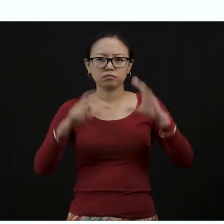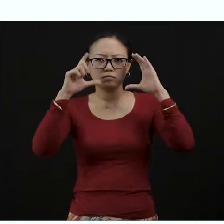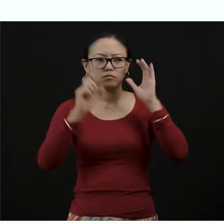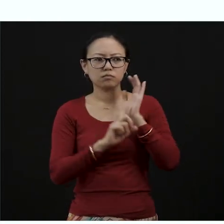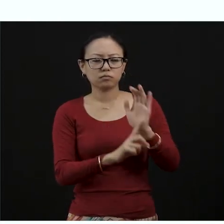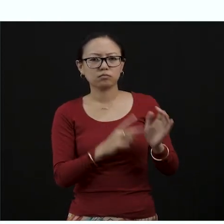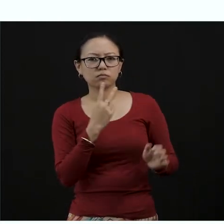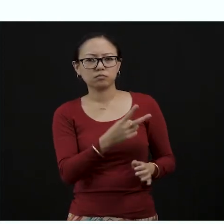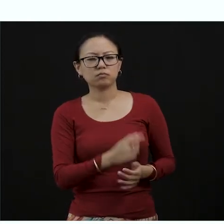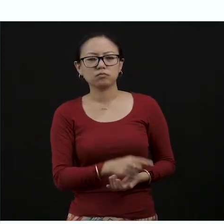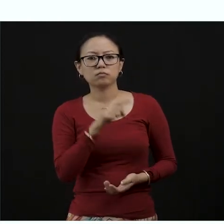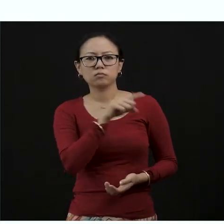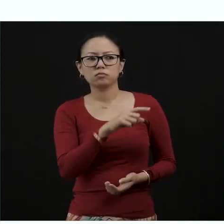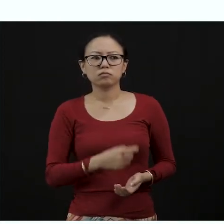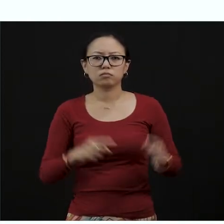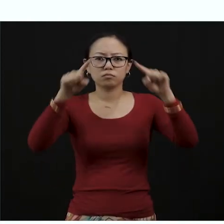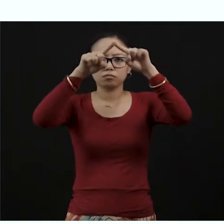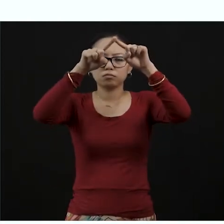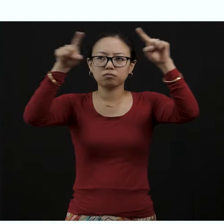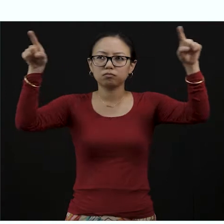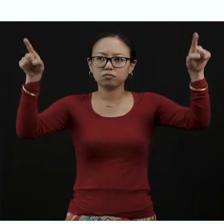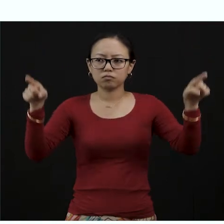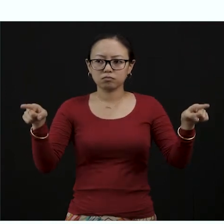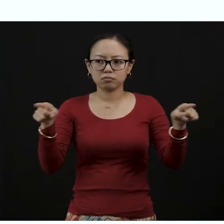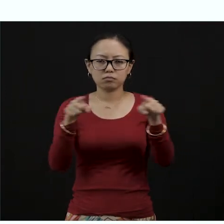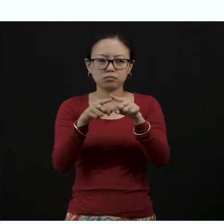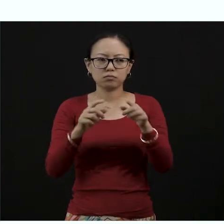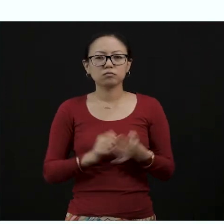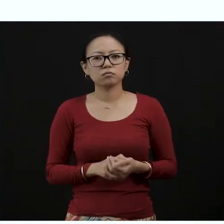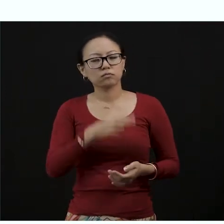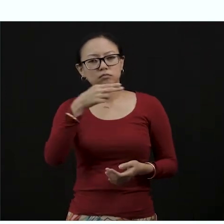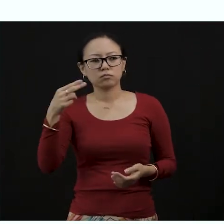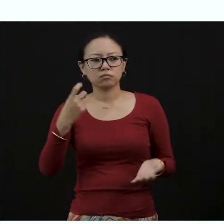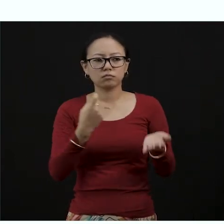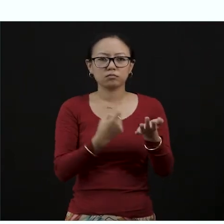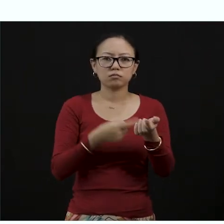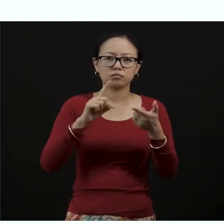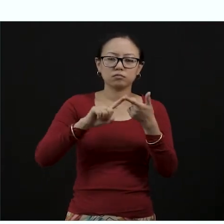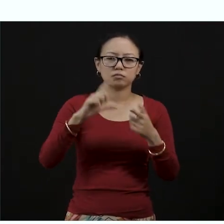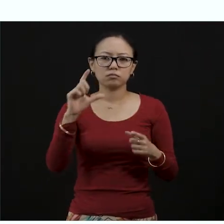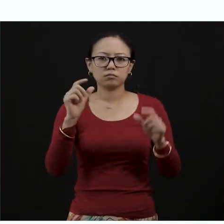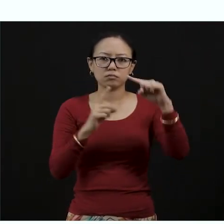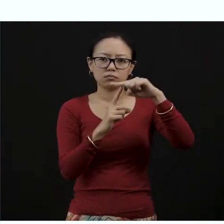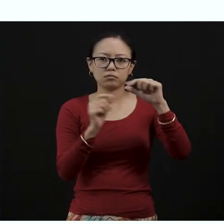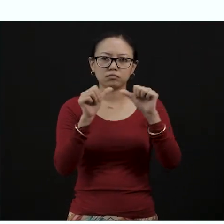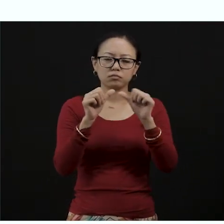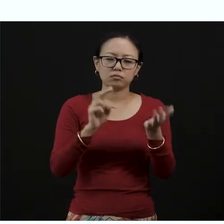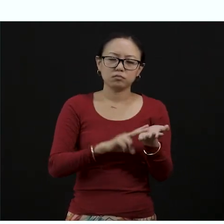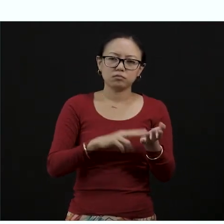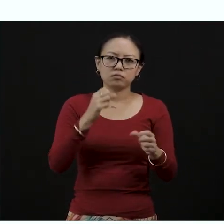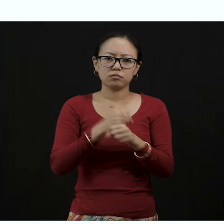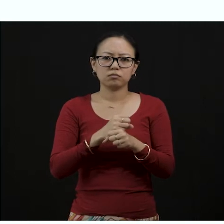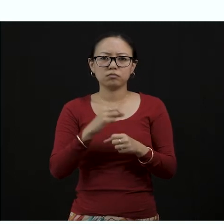rectangle. So here rectangle, if you see this rectangle is similar to square, right?